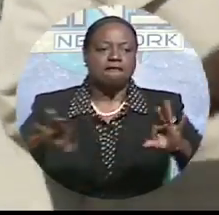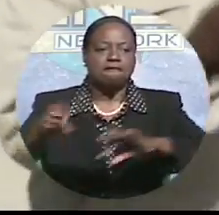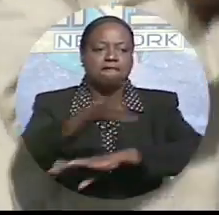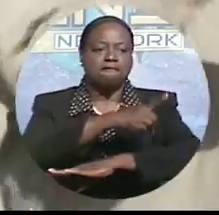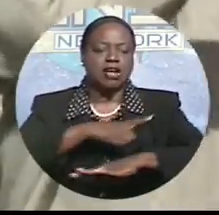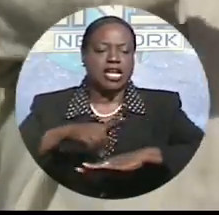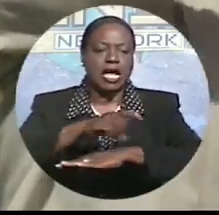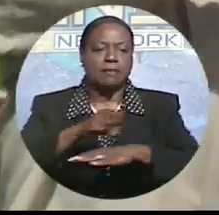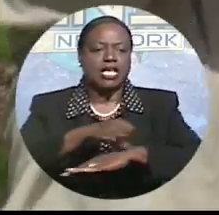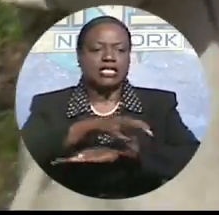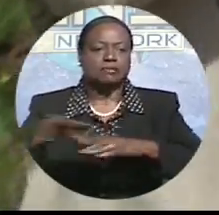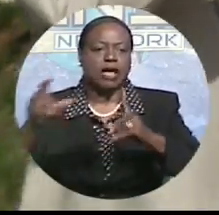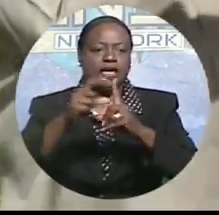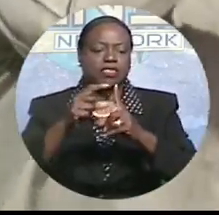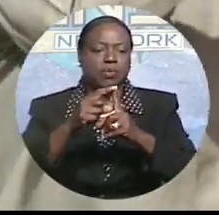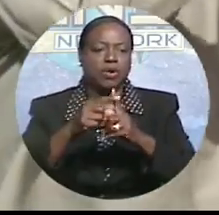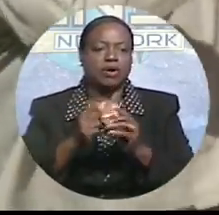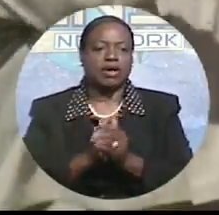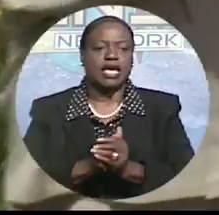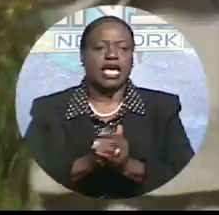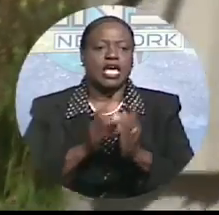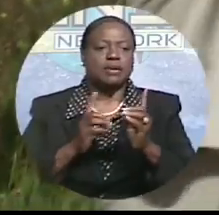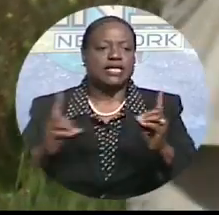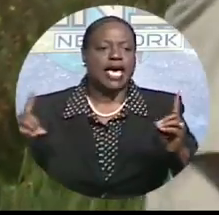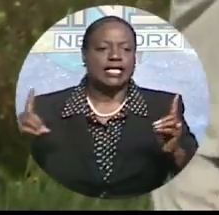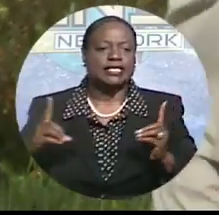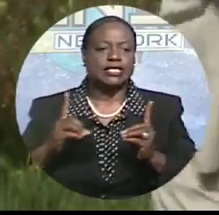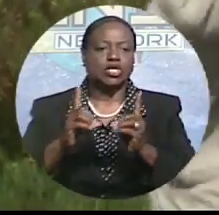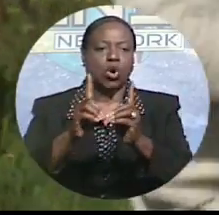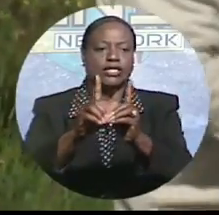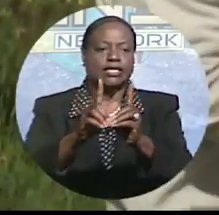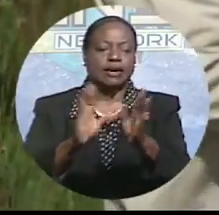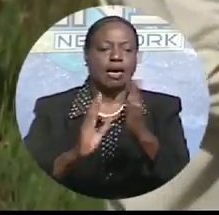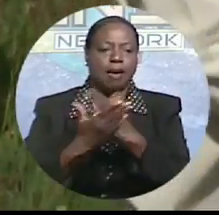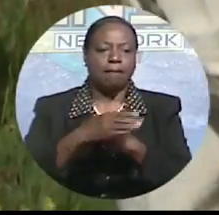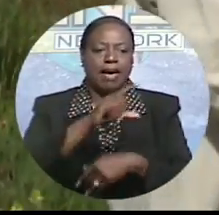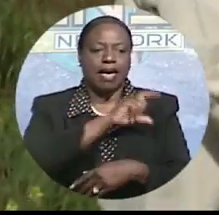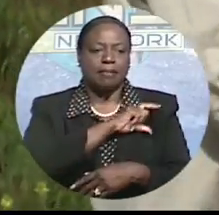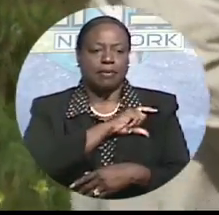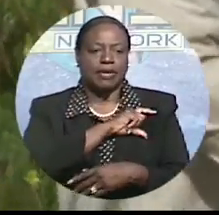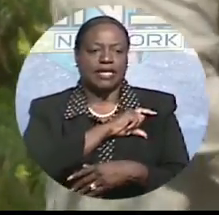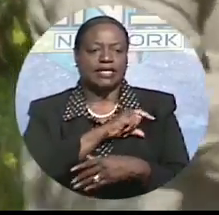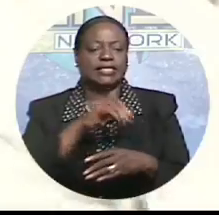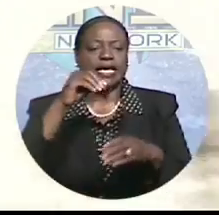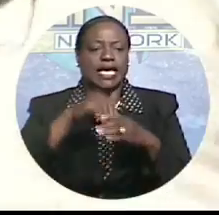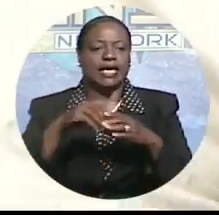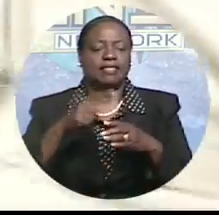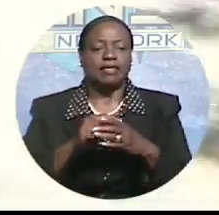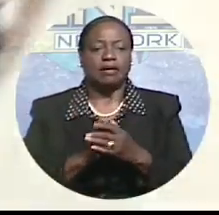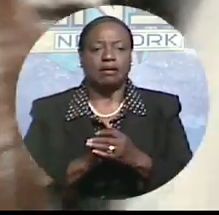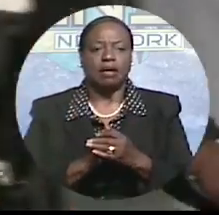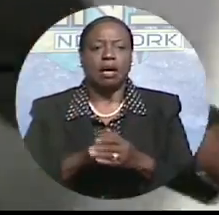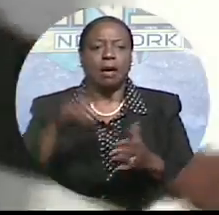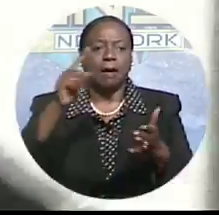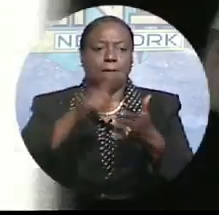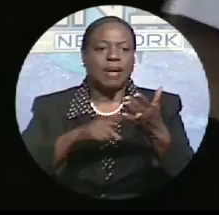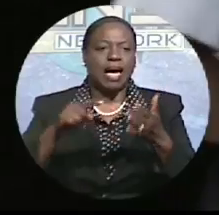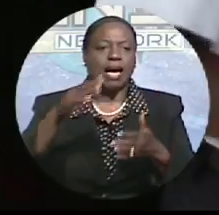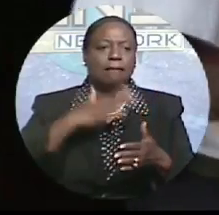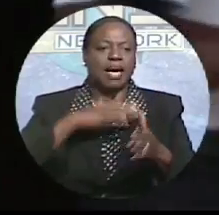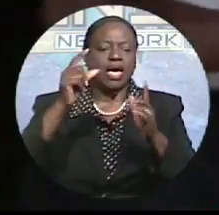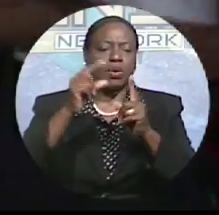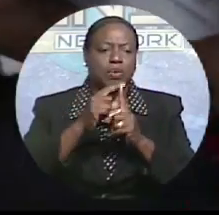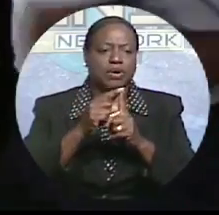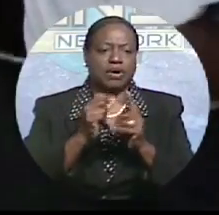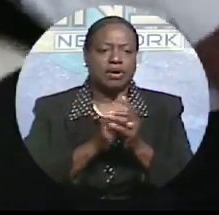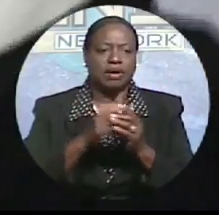was escorted, handcuffed by police into the Nassau Street complex, Moncur continued shouting, mark my way! The 4th